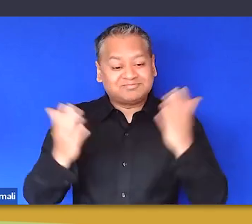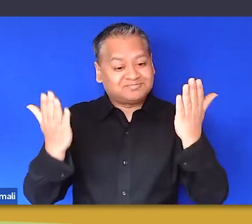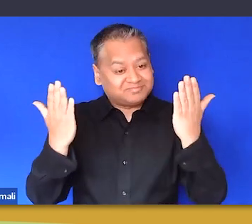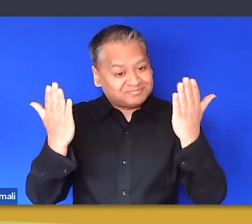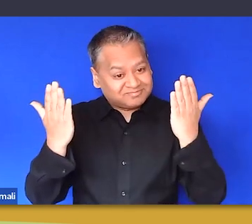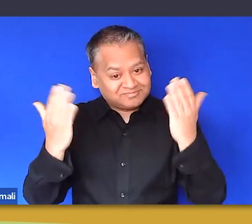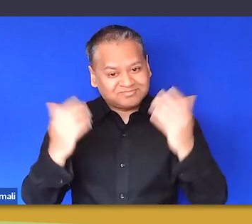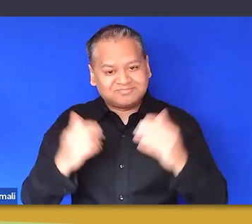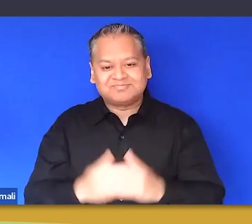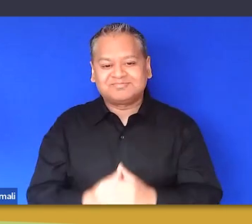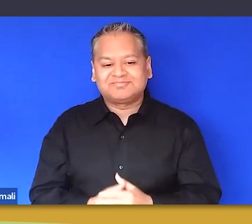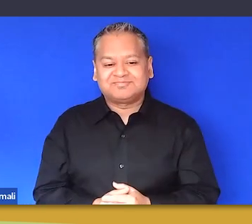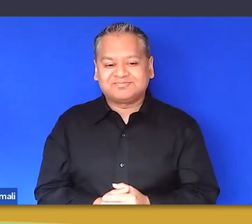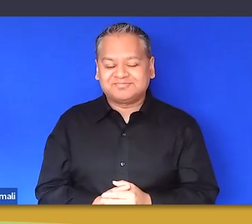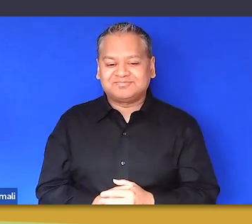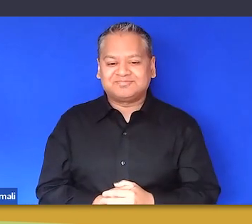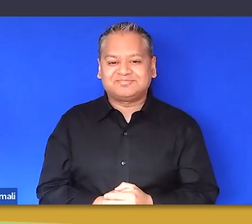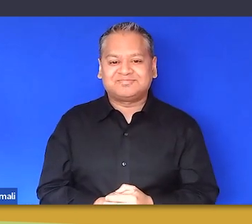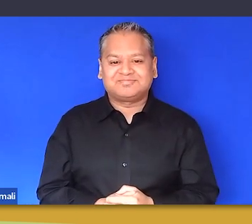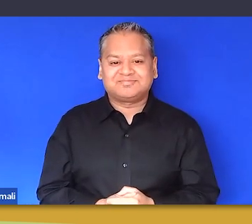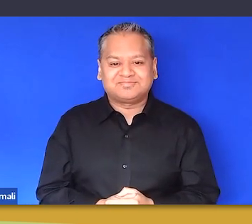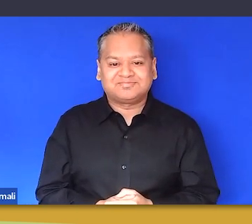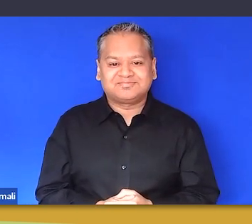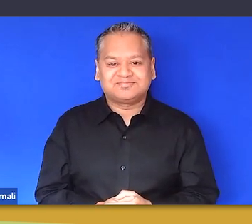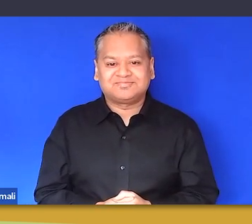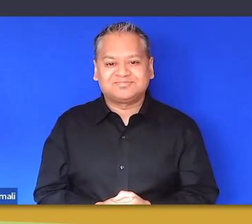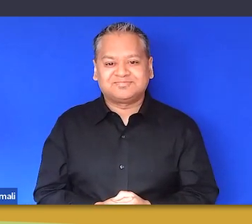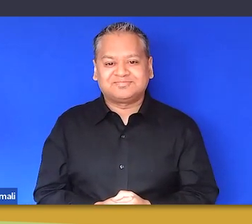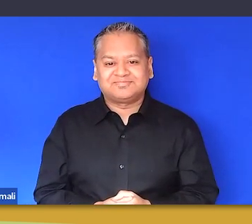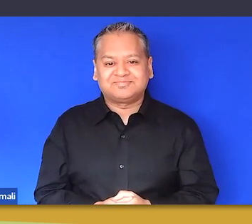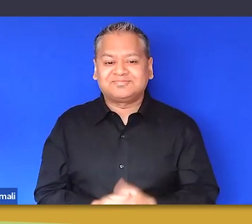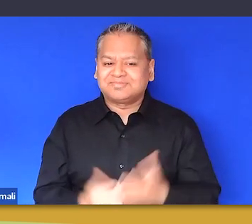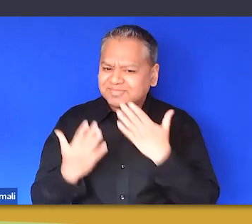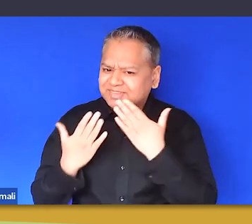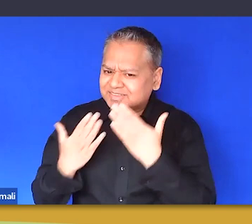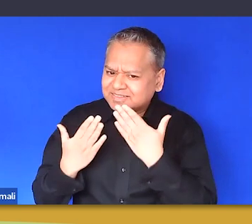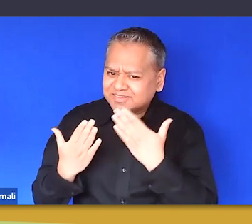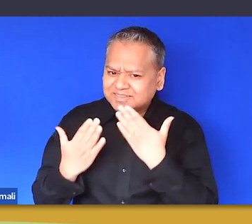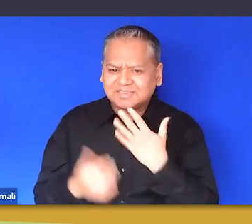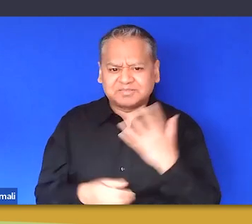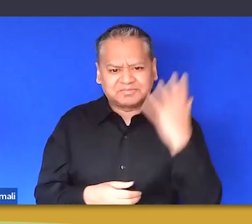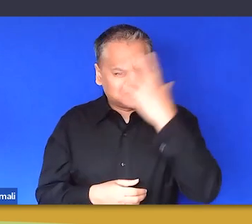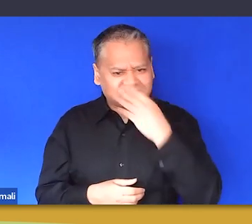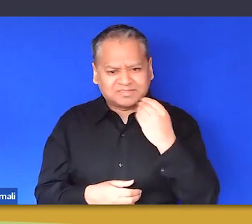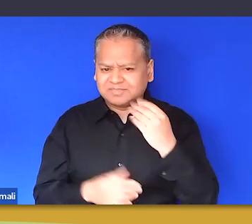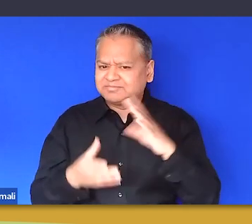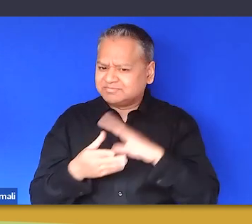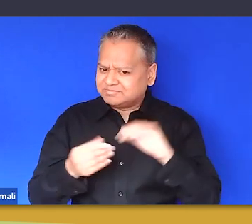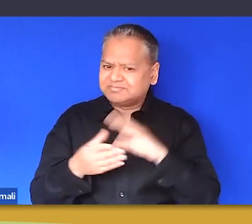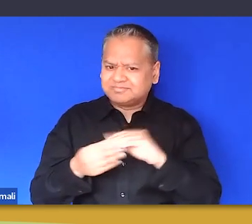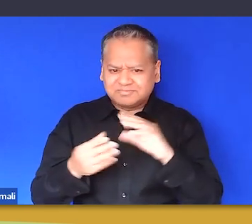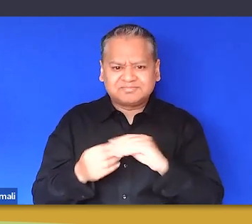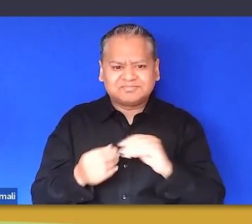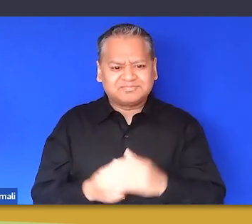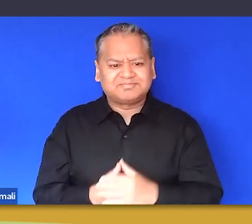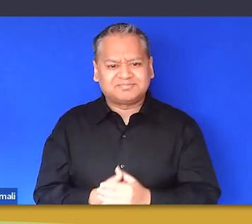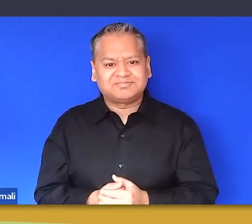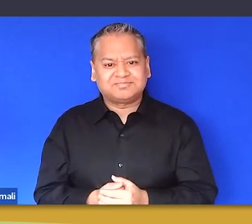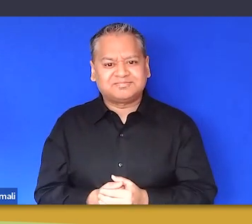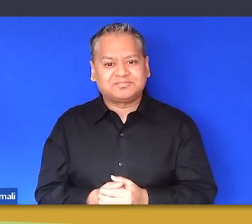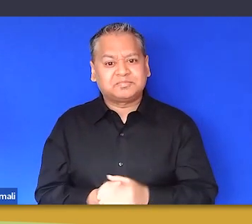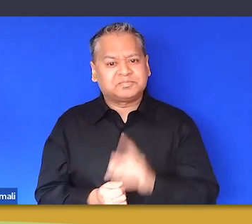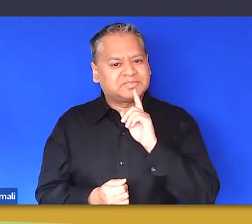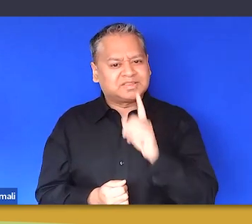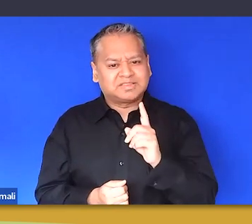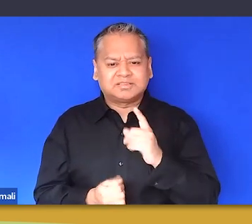Thank you, Darwin and Florence, for such a beautiful start to the event and for that territorial acknowledgement. It's truly a privilege to